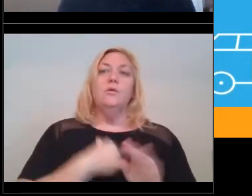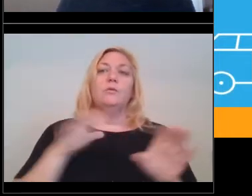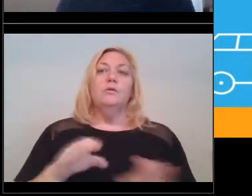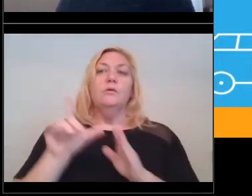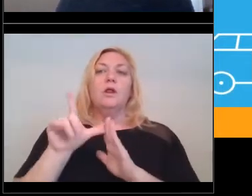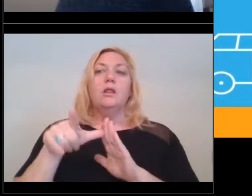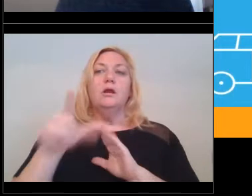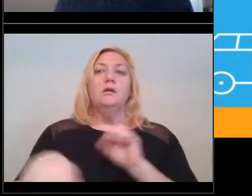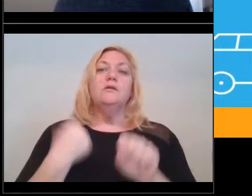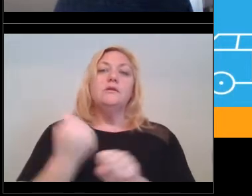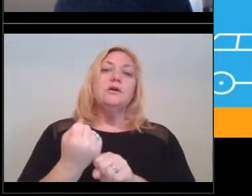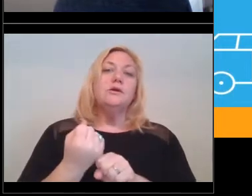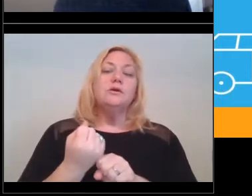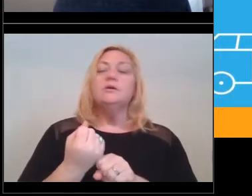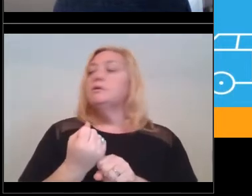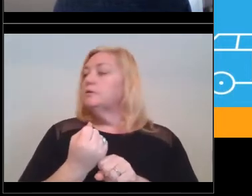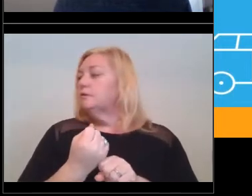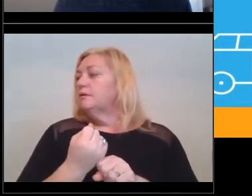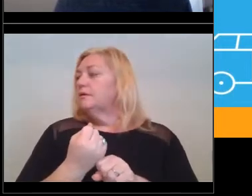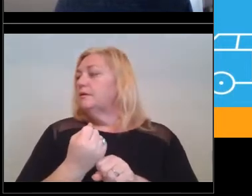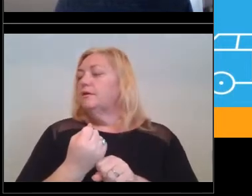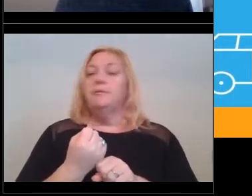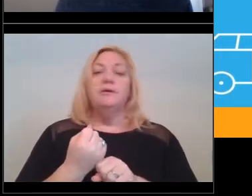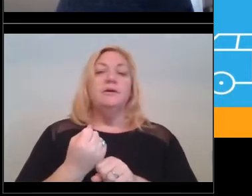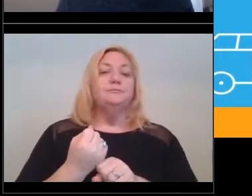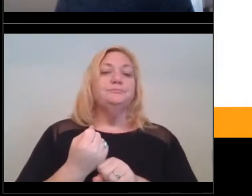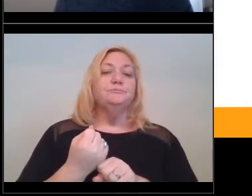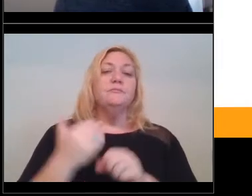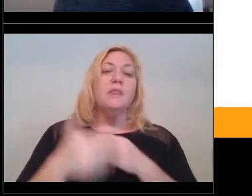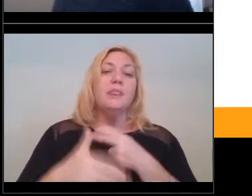year. Next slide, please.